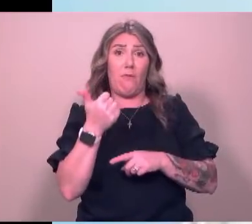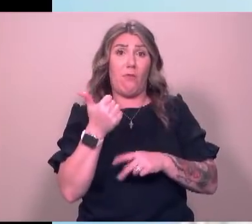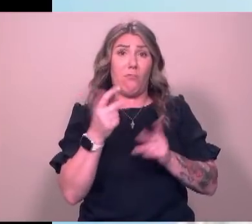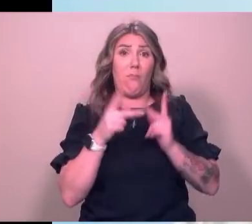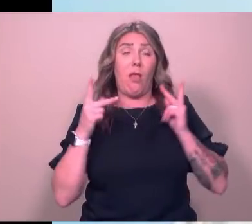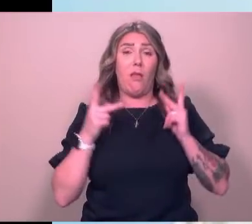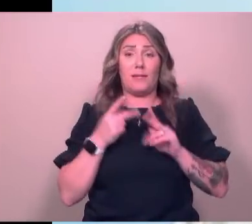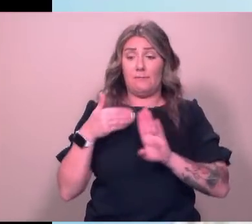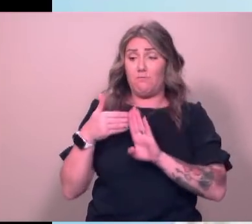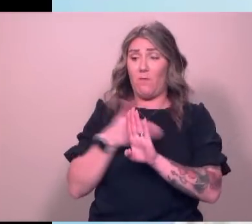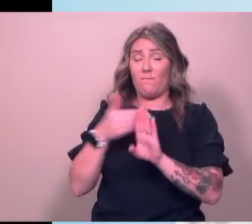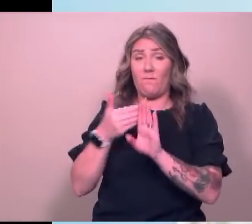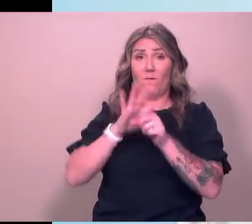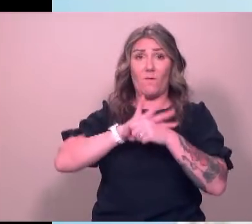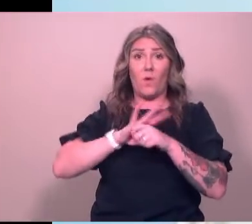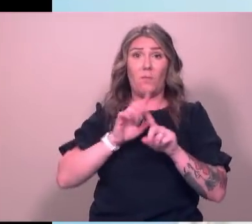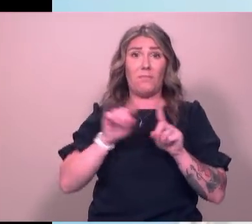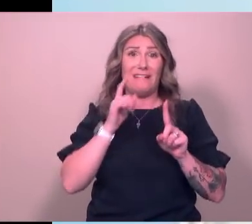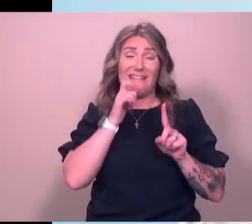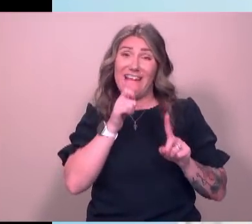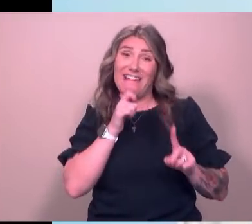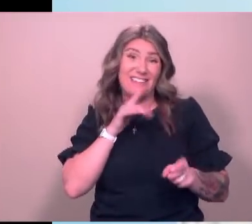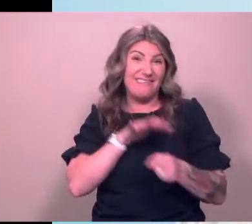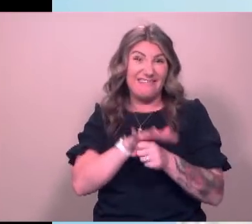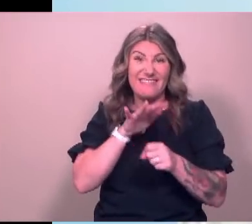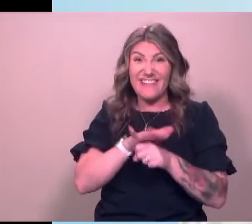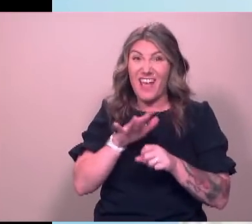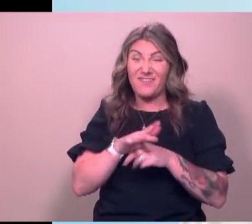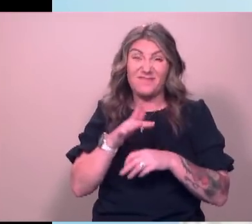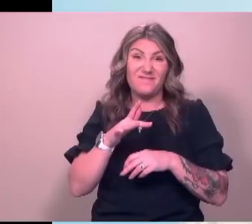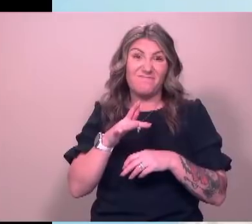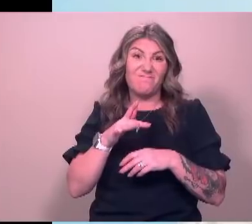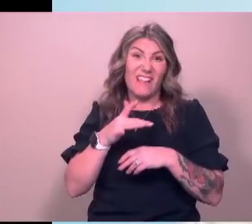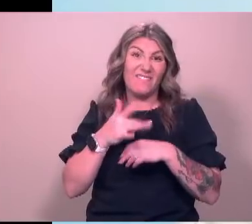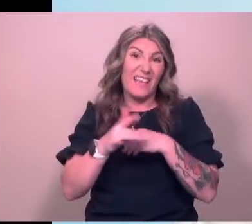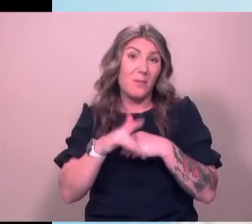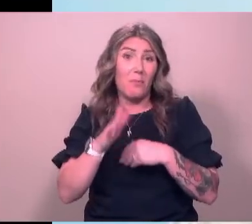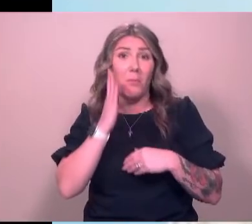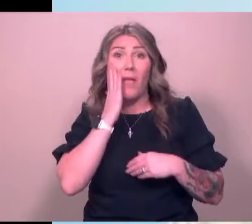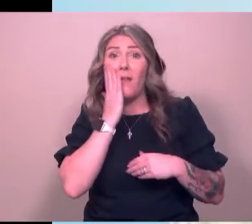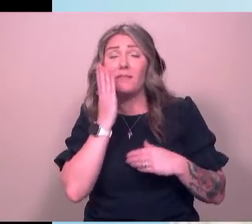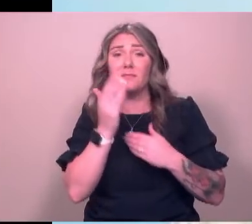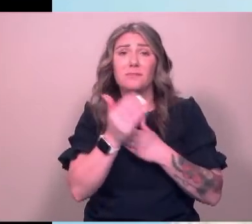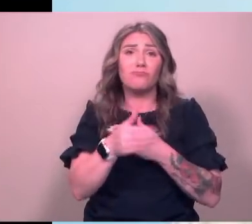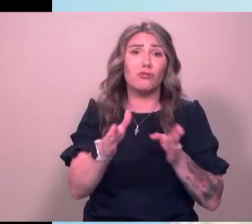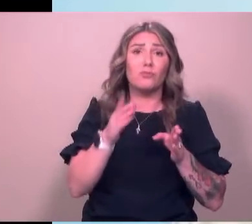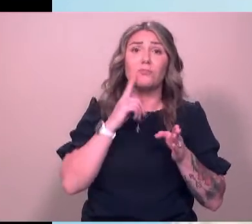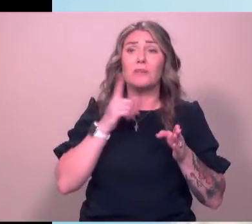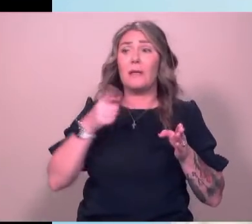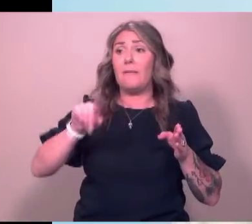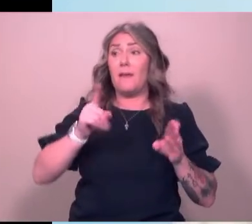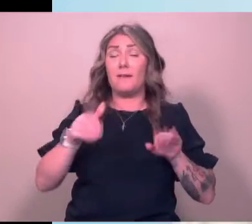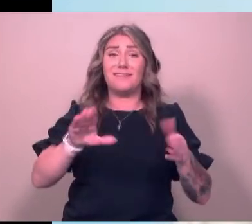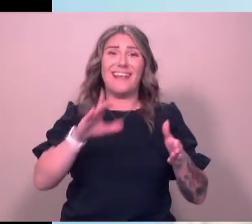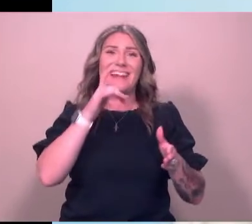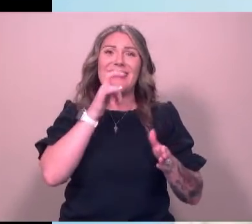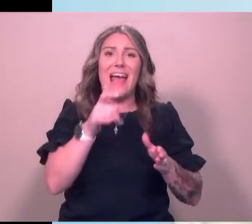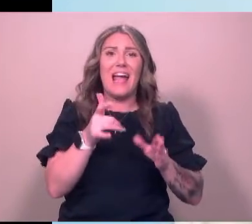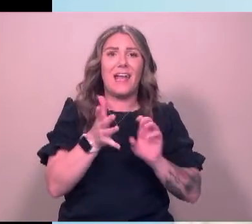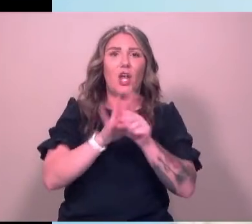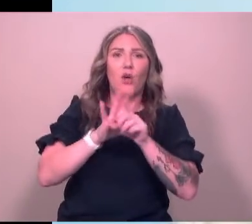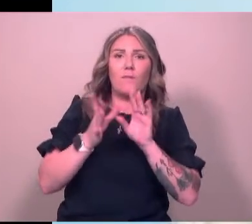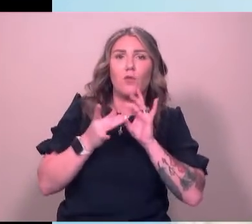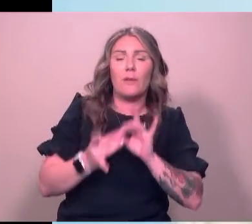this, but we didn't have room, nobody had room. And those patients died non-COVID related, deaths